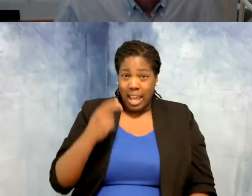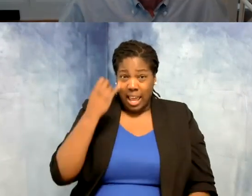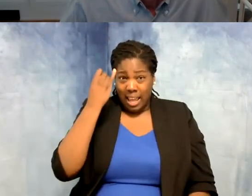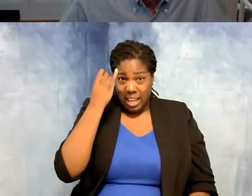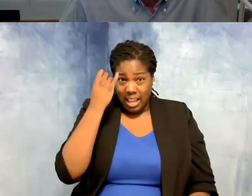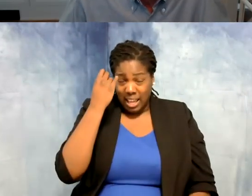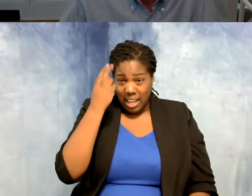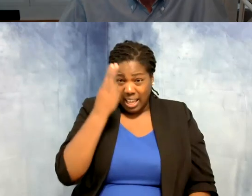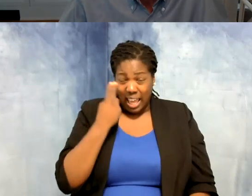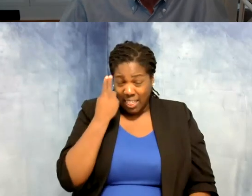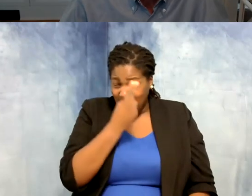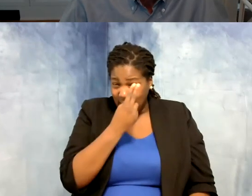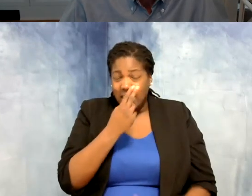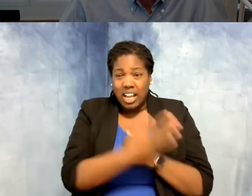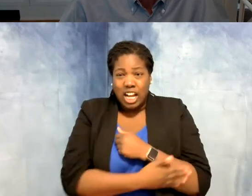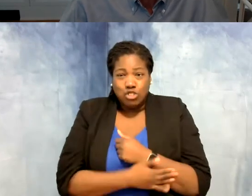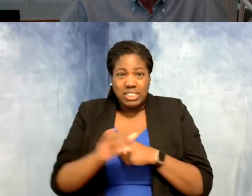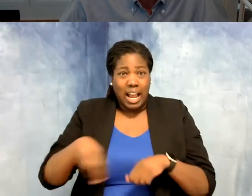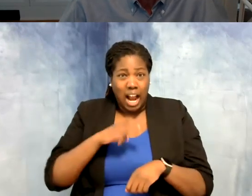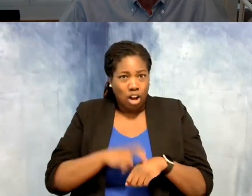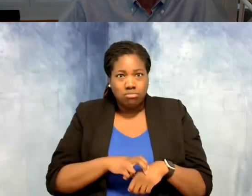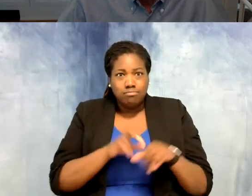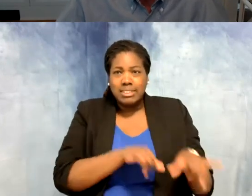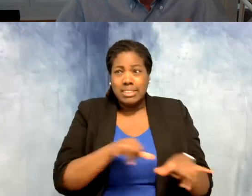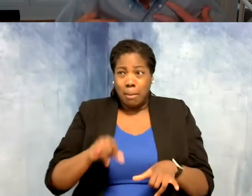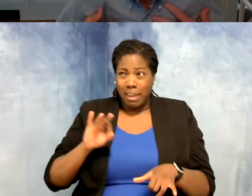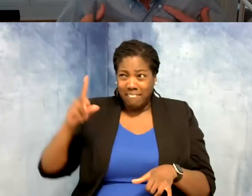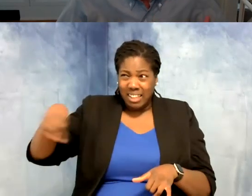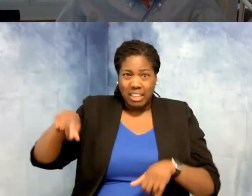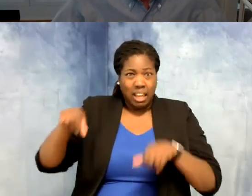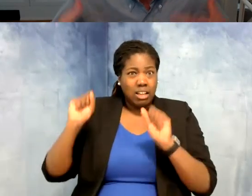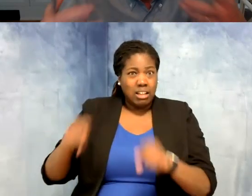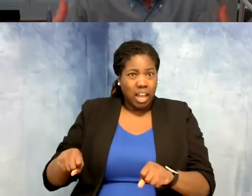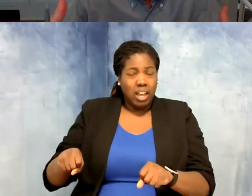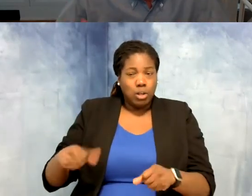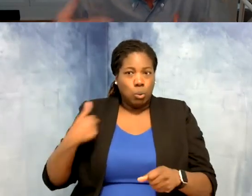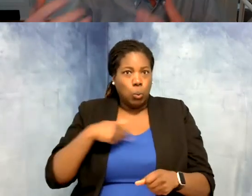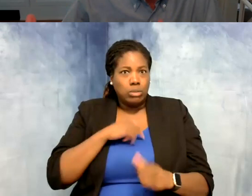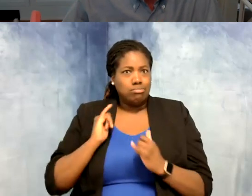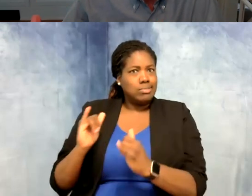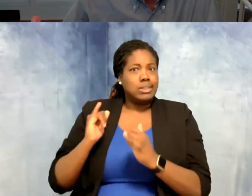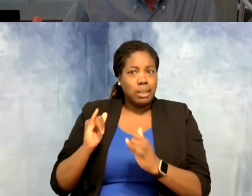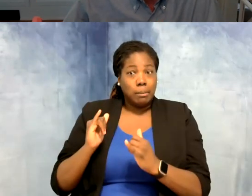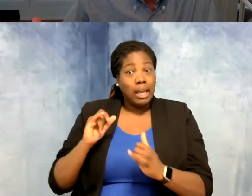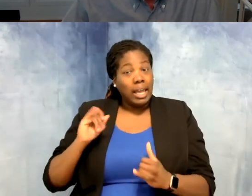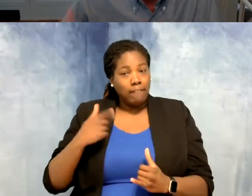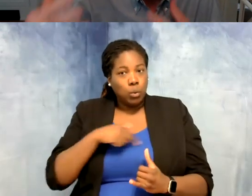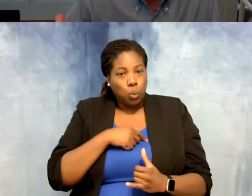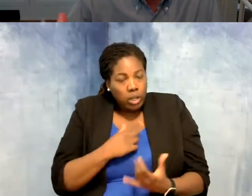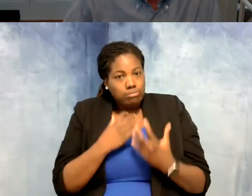like Ireland do so. So if they can do so, we can do so, but only if we who care about this